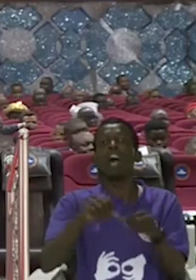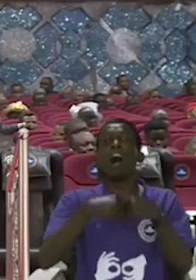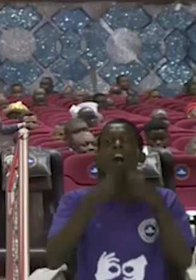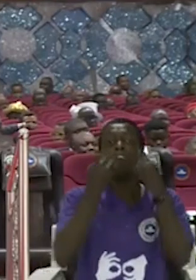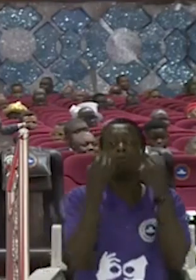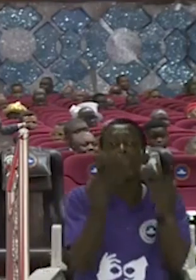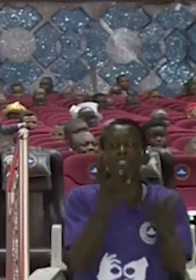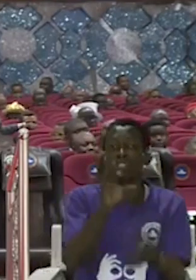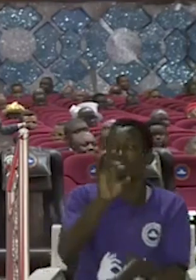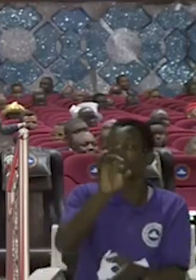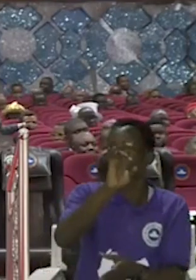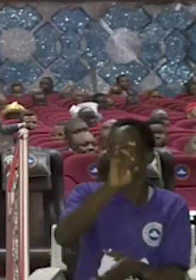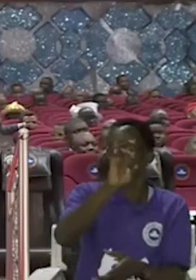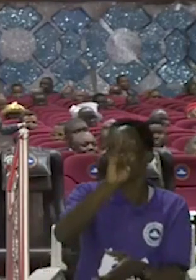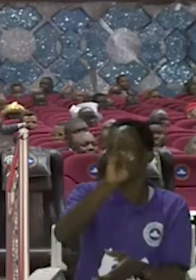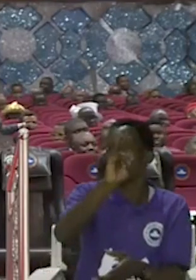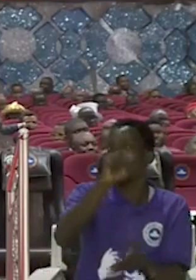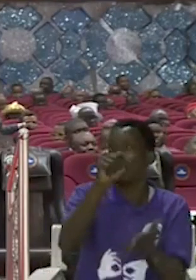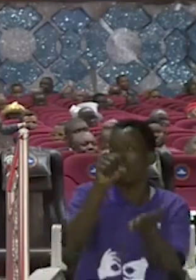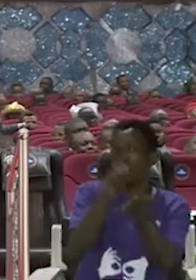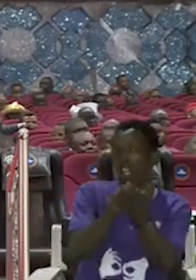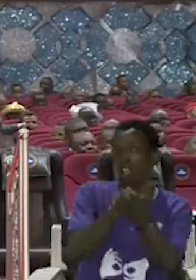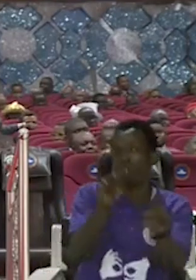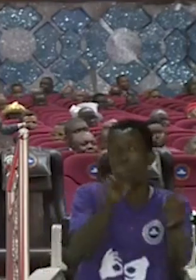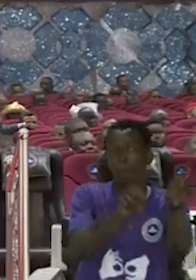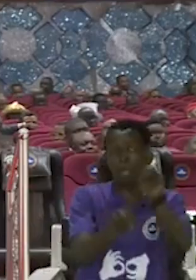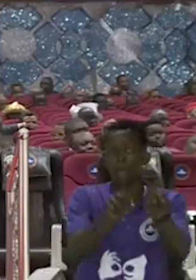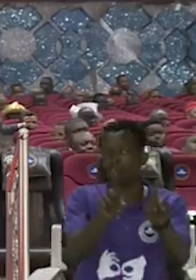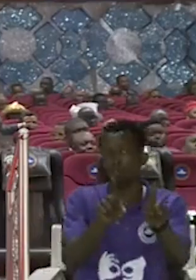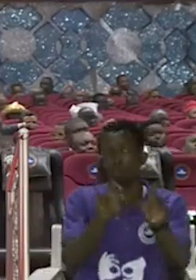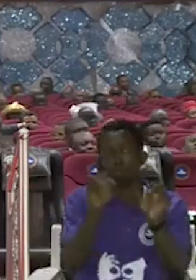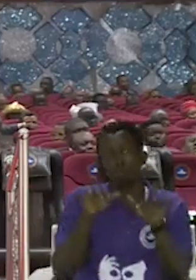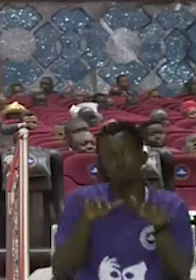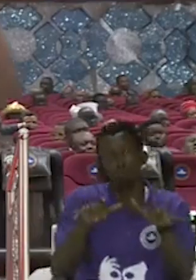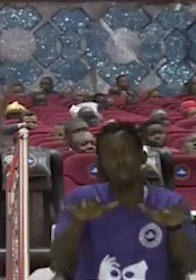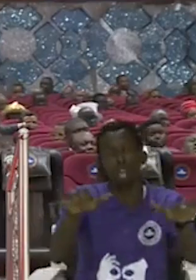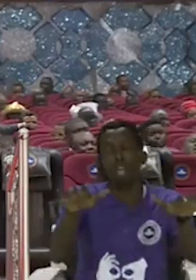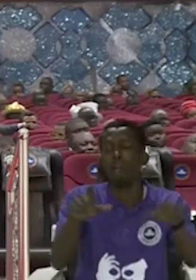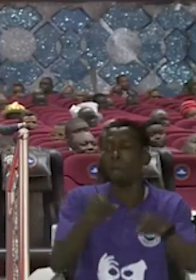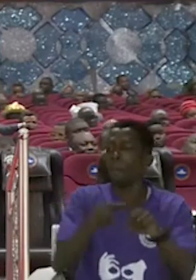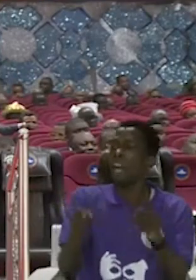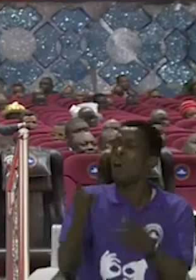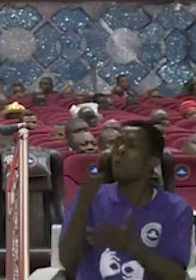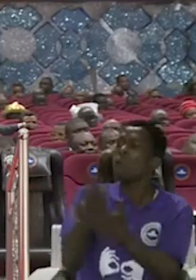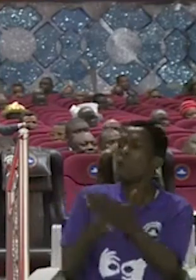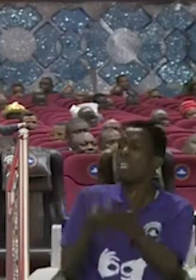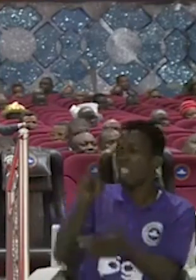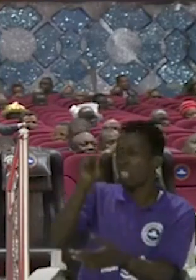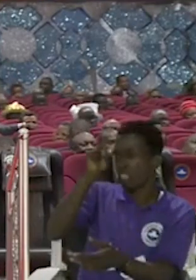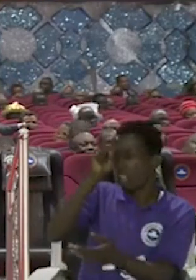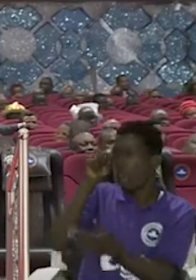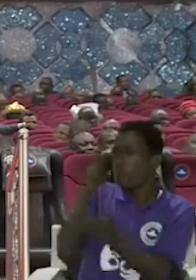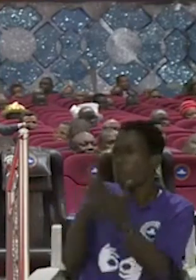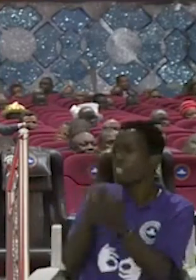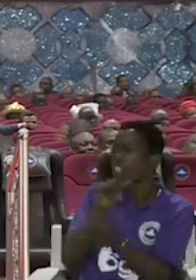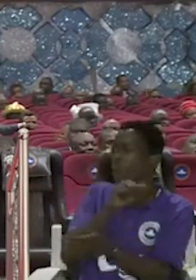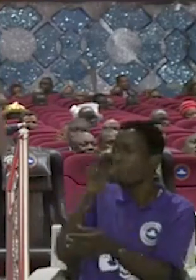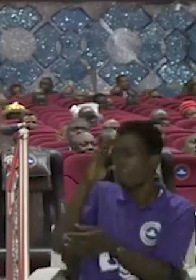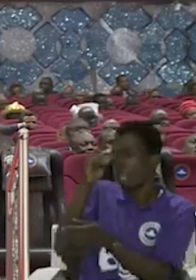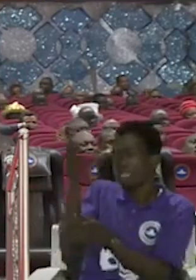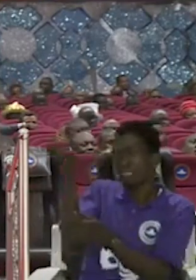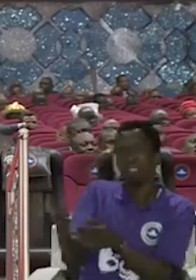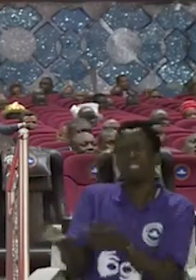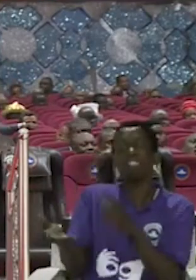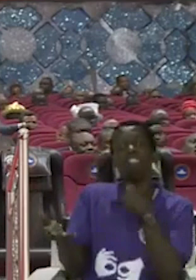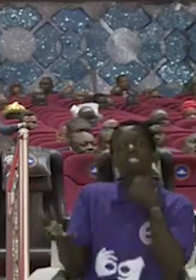What is this man saying? He said, anything all of you put together can give.